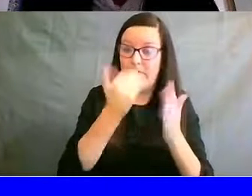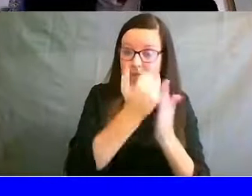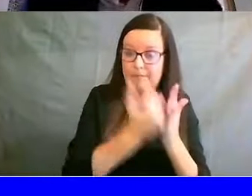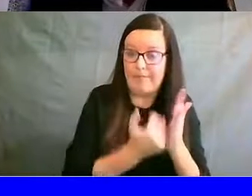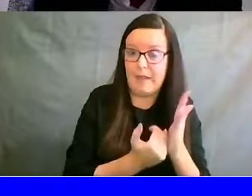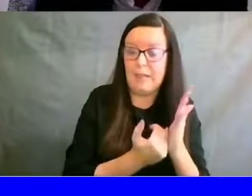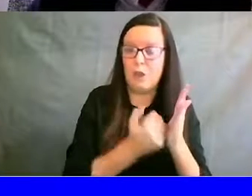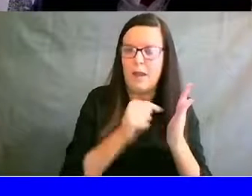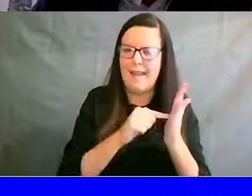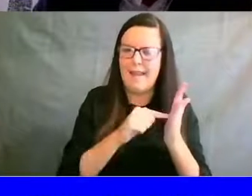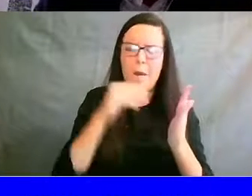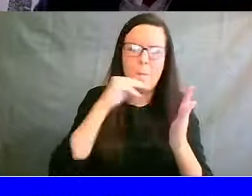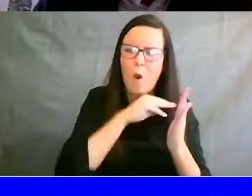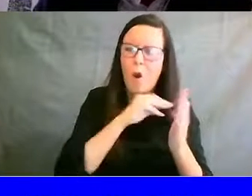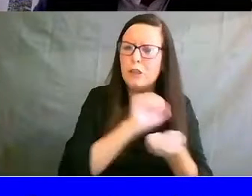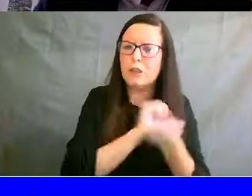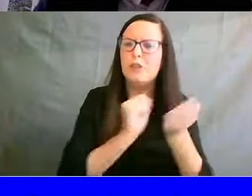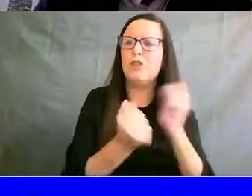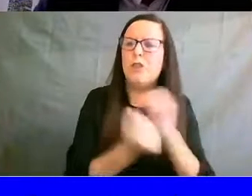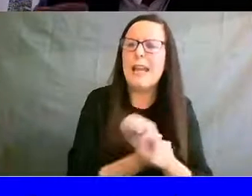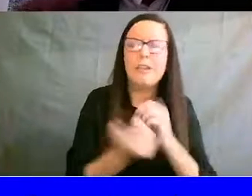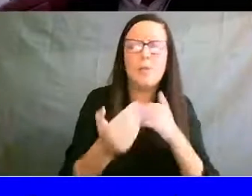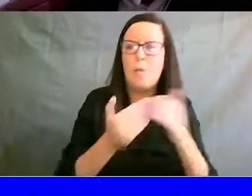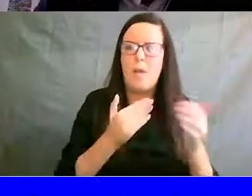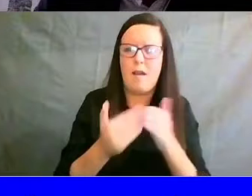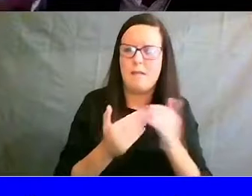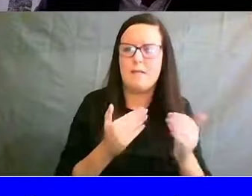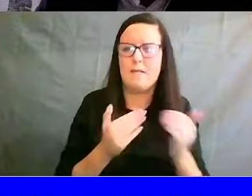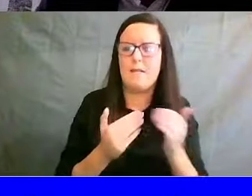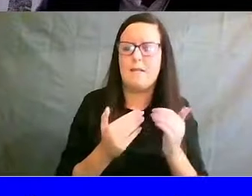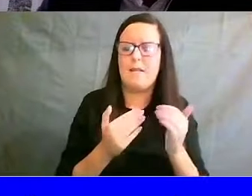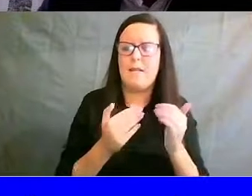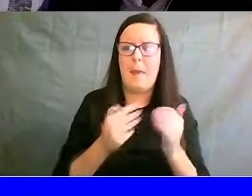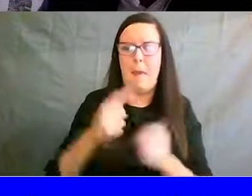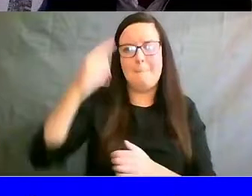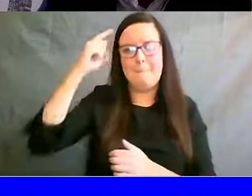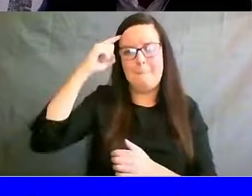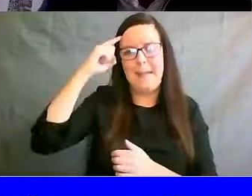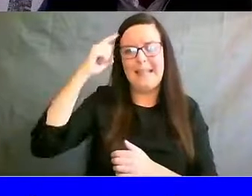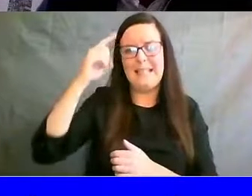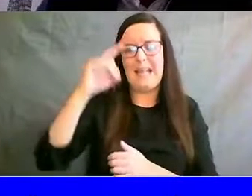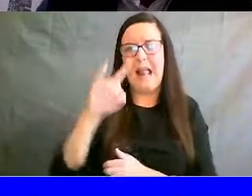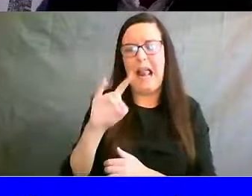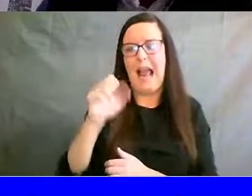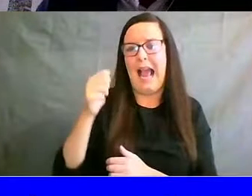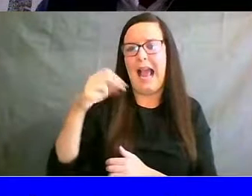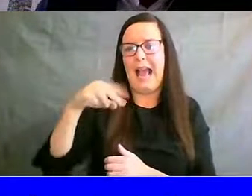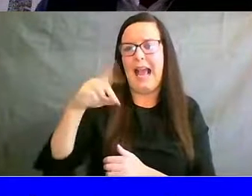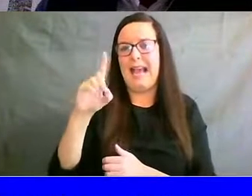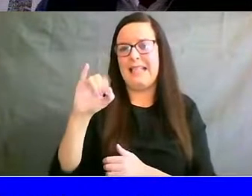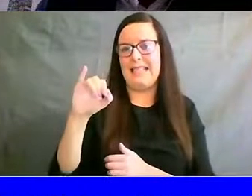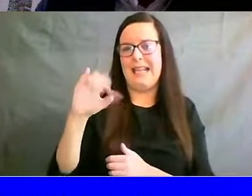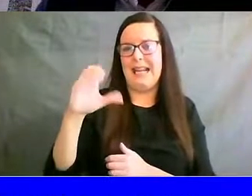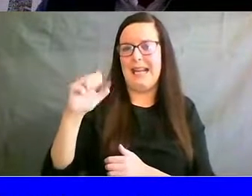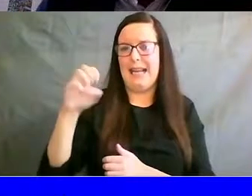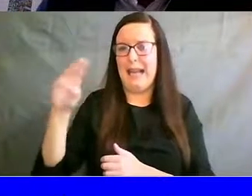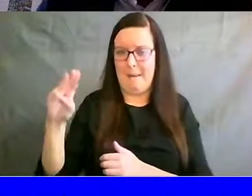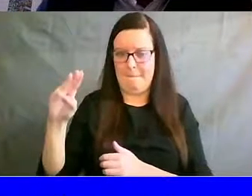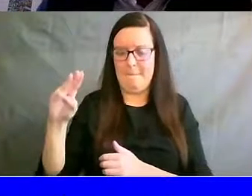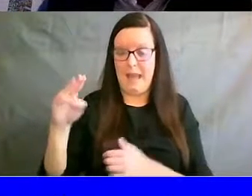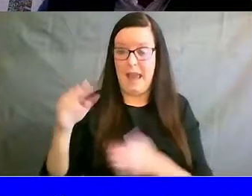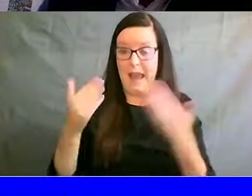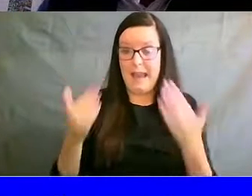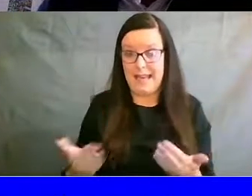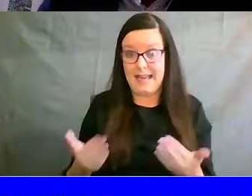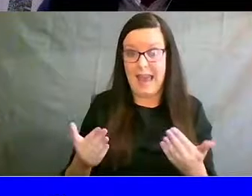the legislation removed the reference to mental handicap, persons with a mental handicap. Now, in order to be eligible for